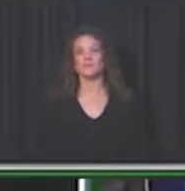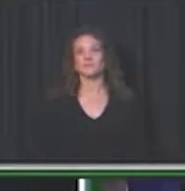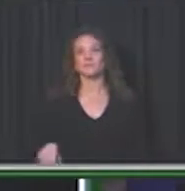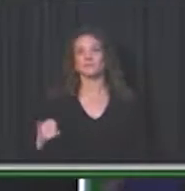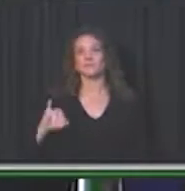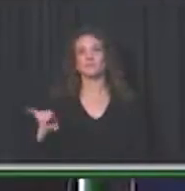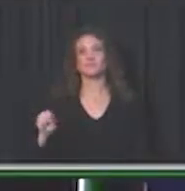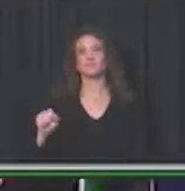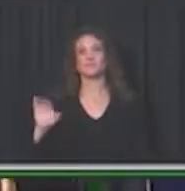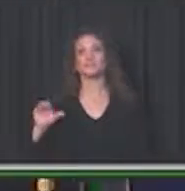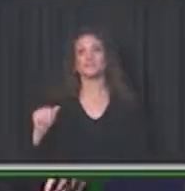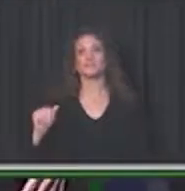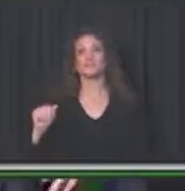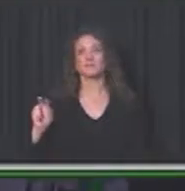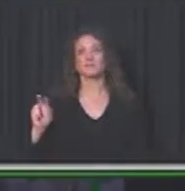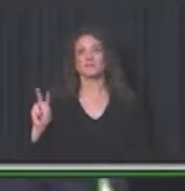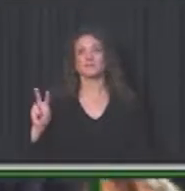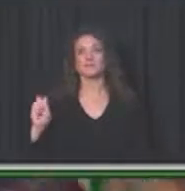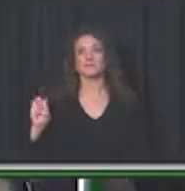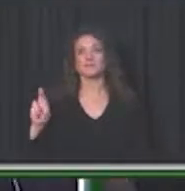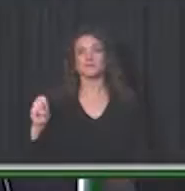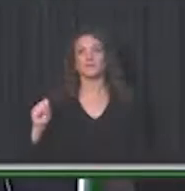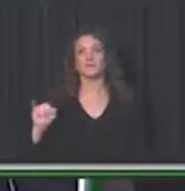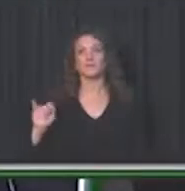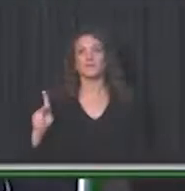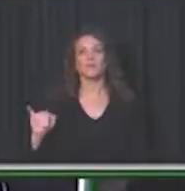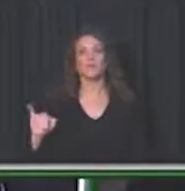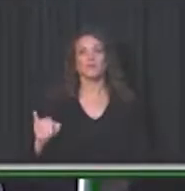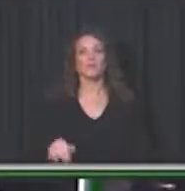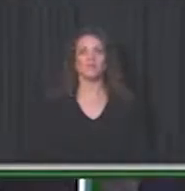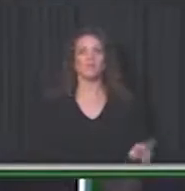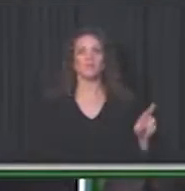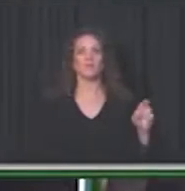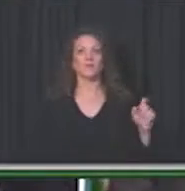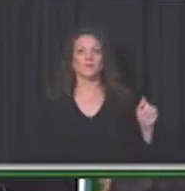Jessica Dvorsky. Robert Vince.